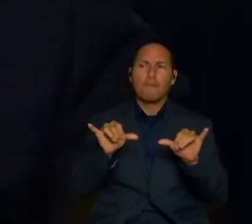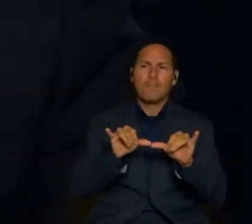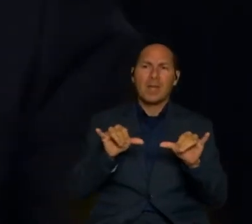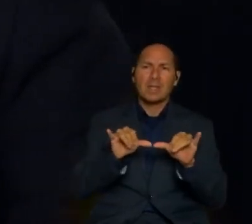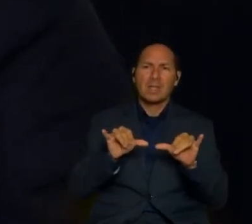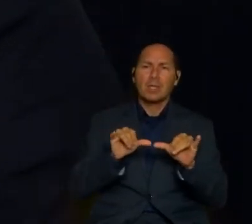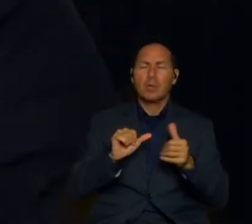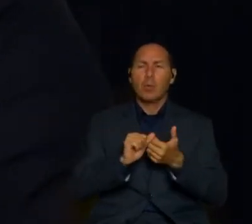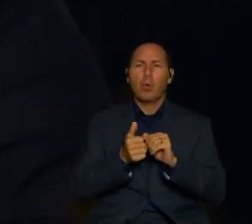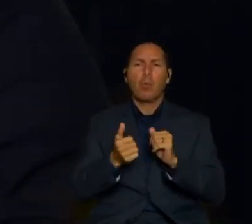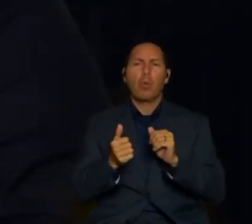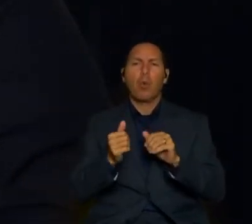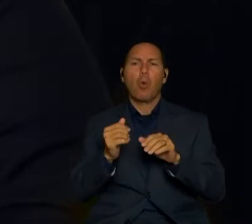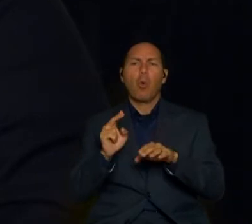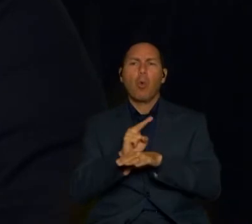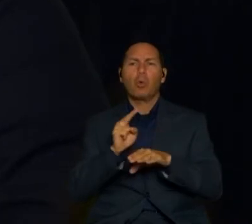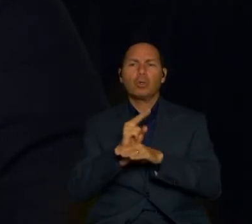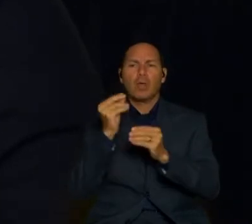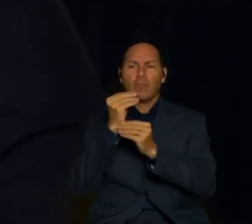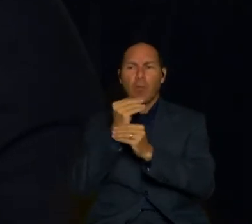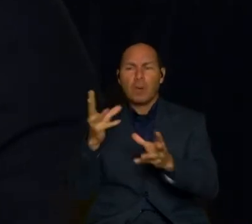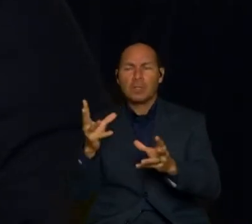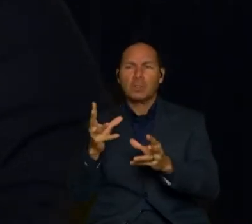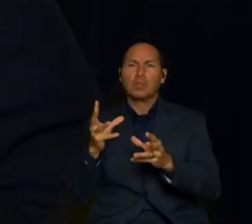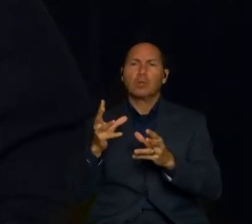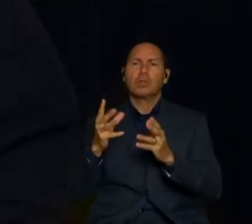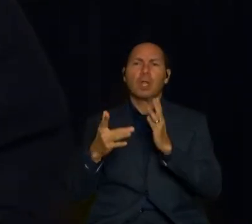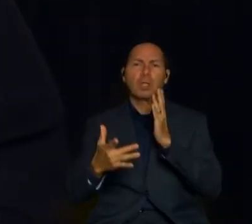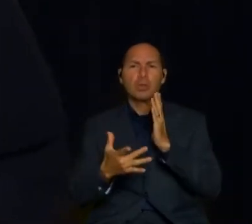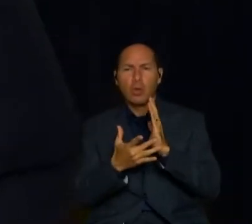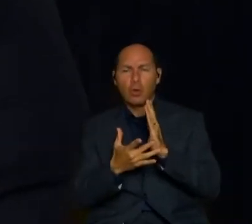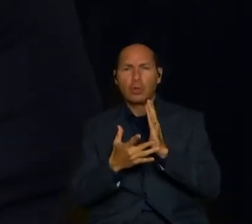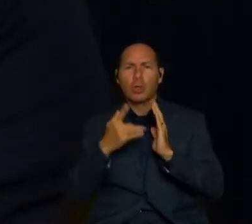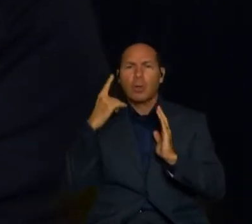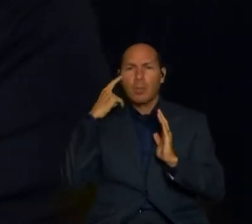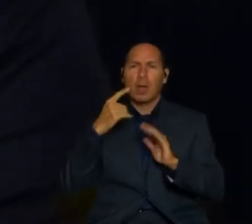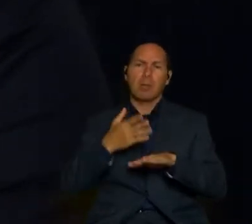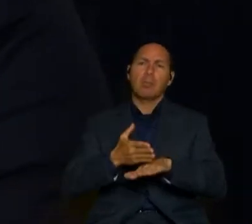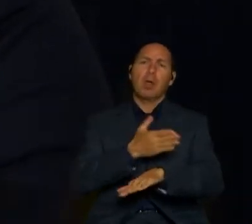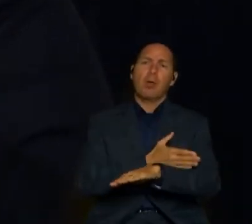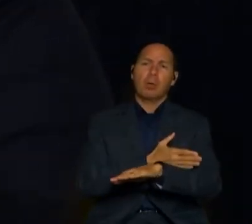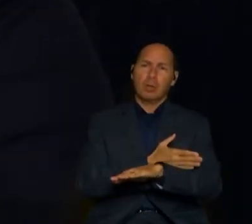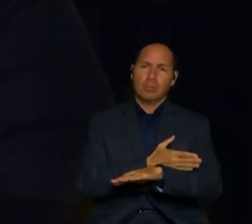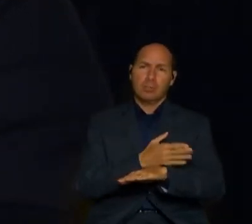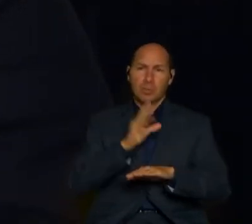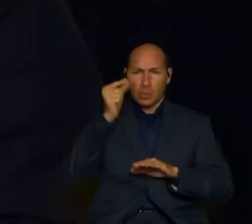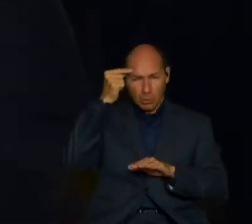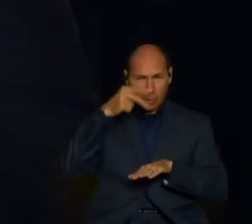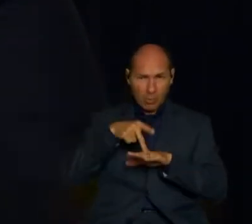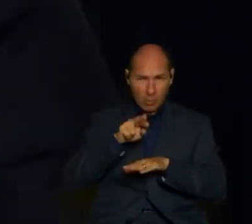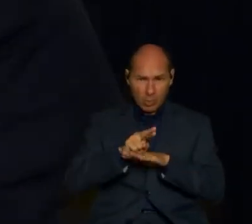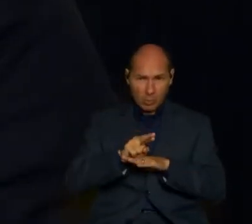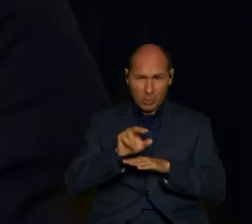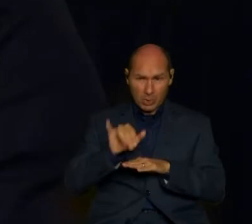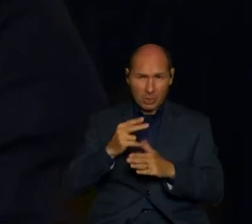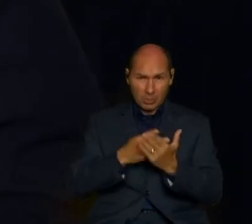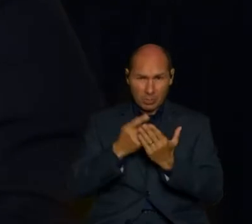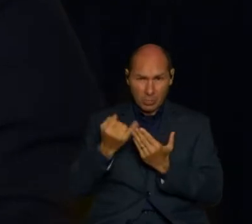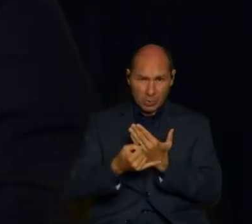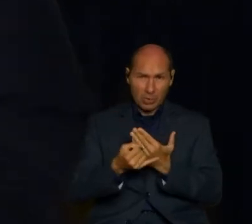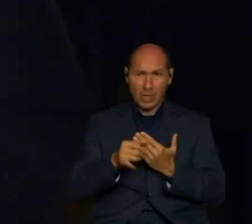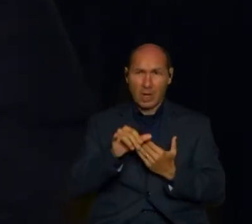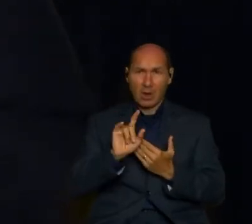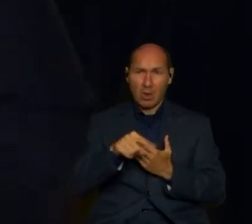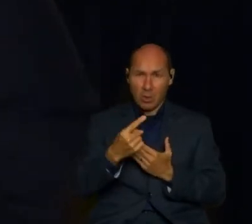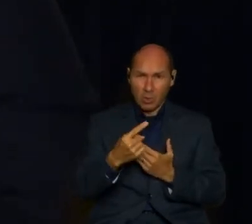use technology to make sure that the government of Puerto Rico not only does this project, and I don't think we're talking about this the other day, this